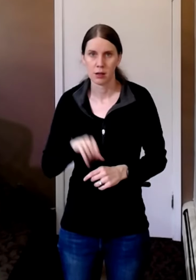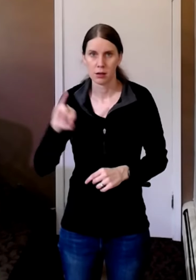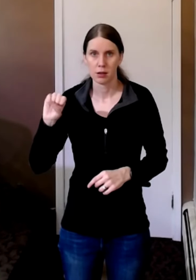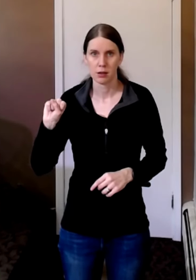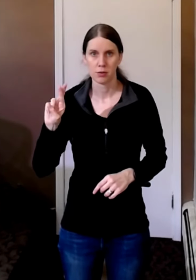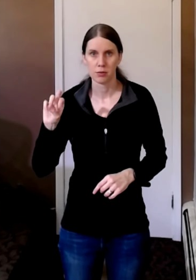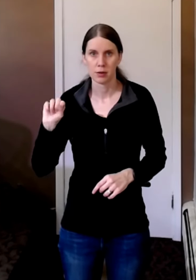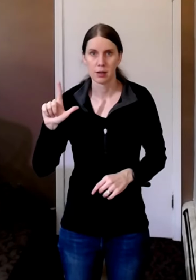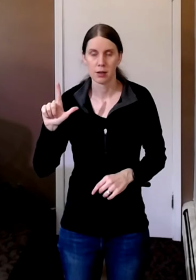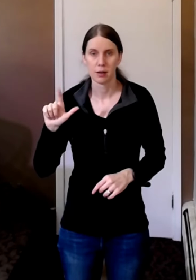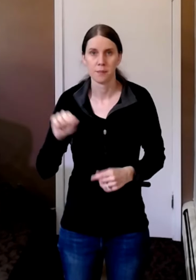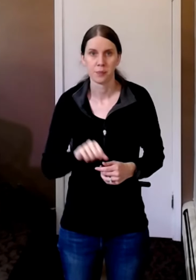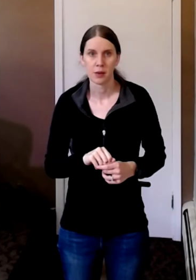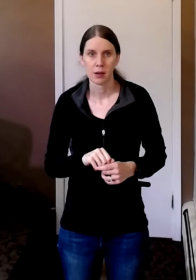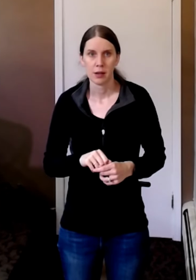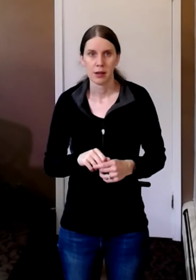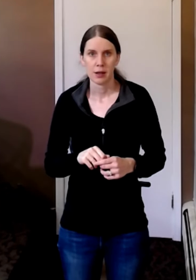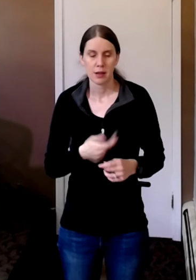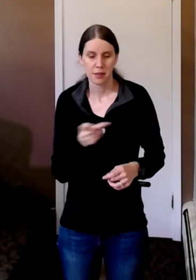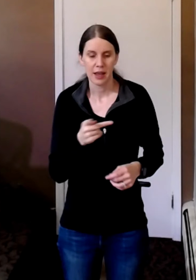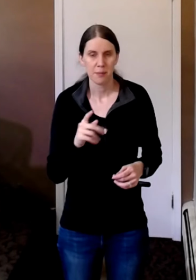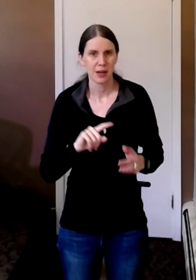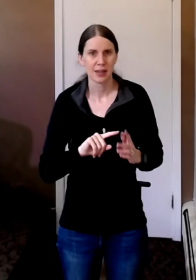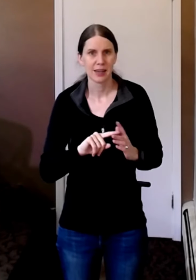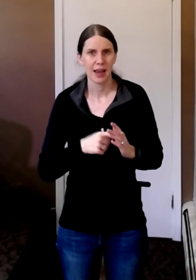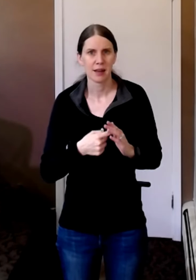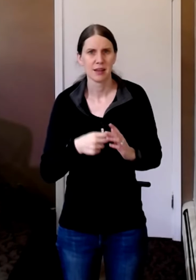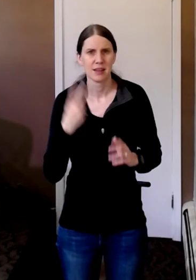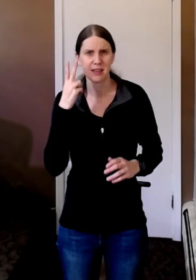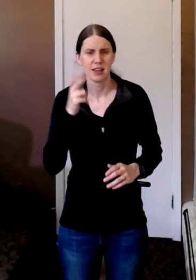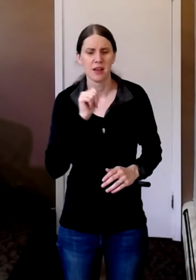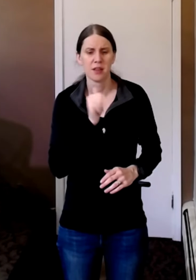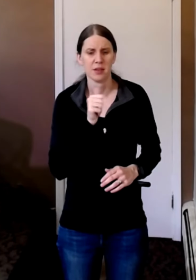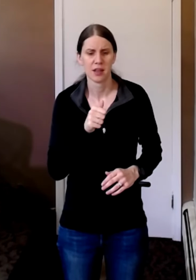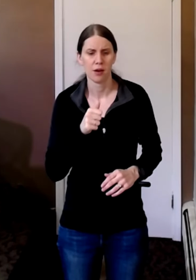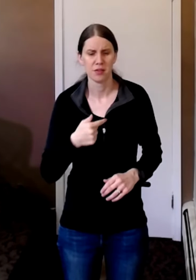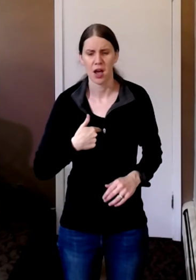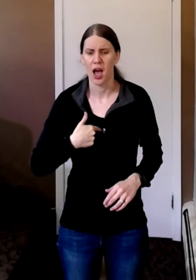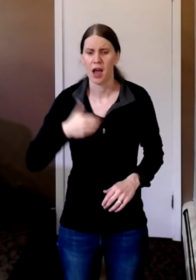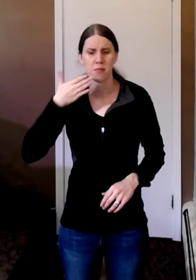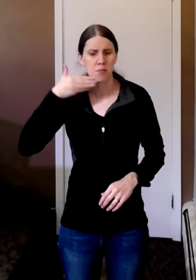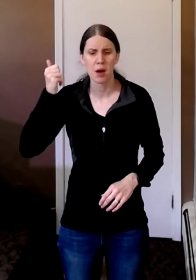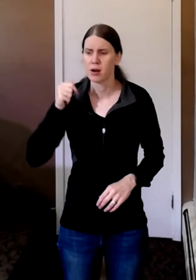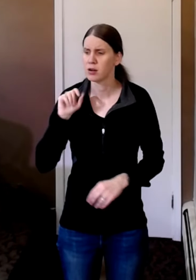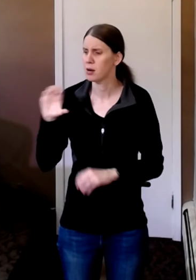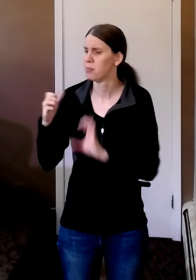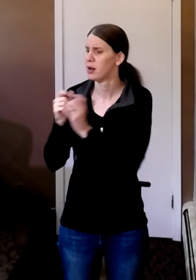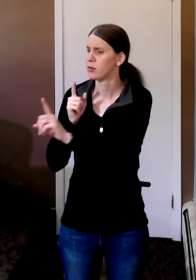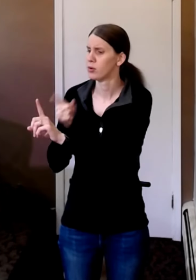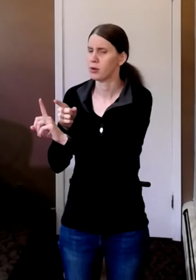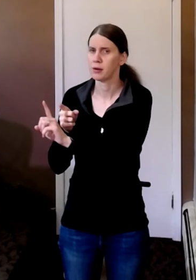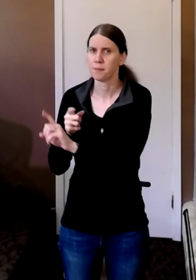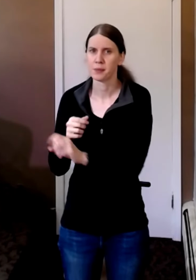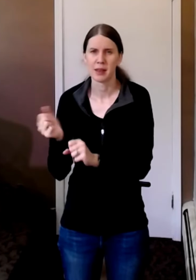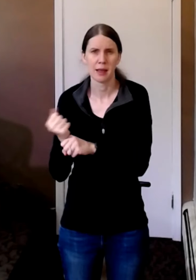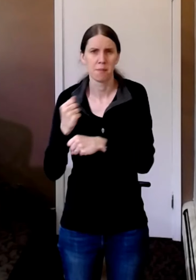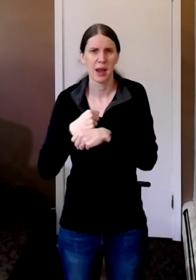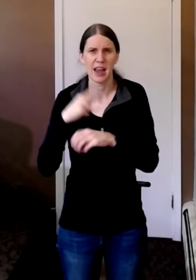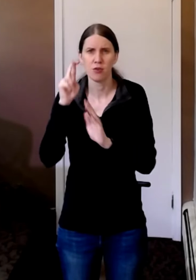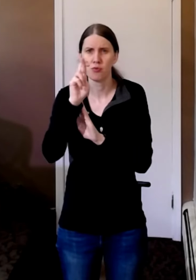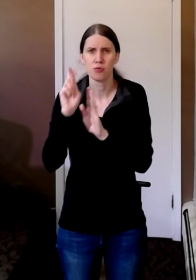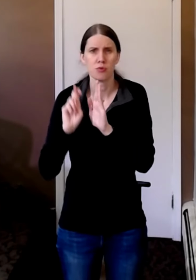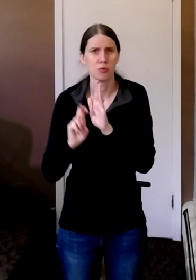Israel and in Judaism, they began to look at themselves as better than everybody else. And they even added rules